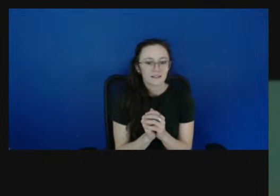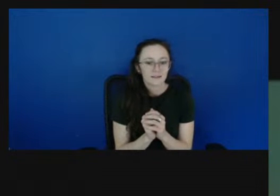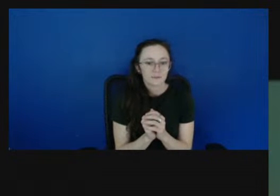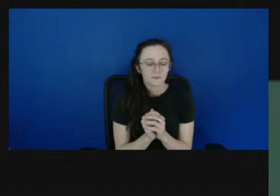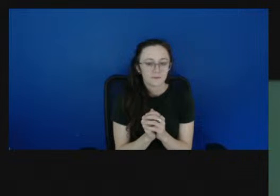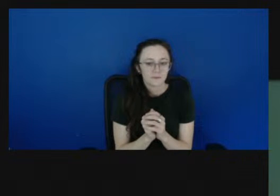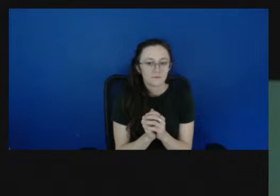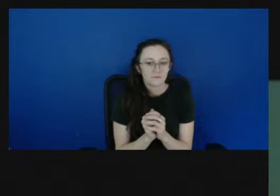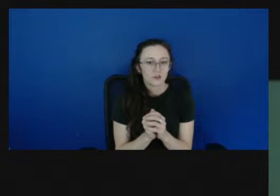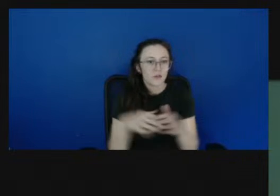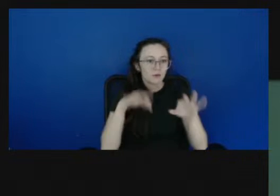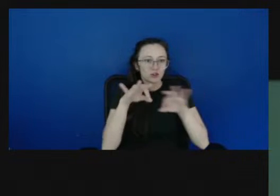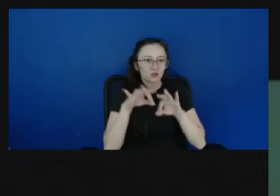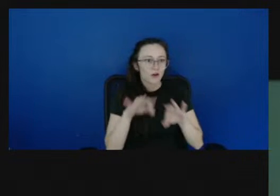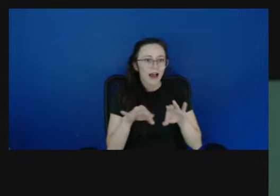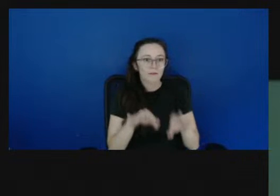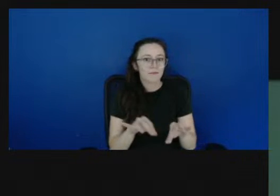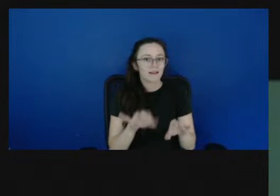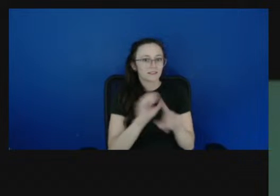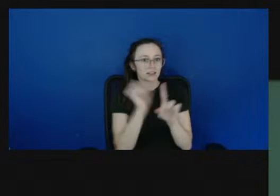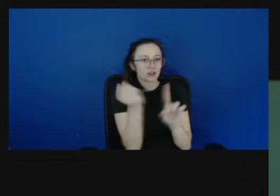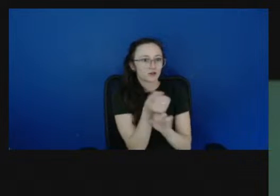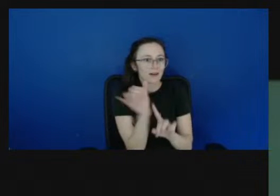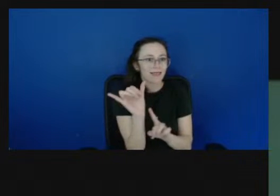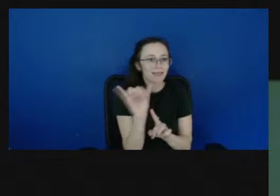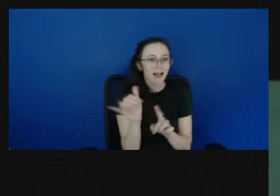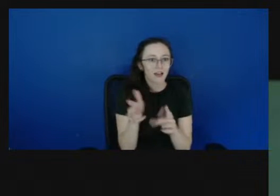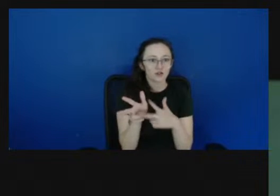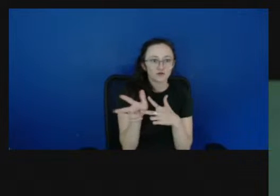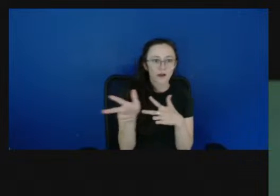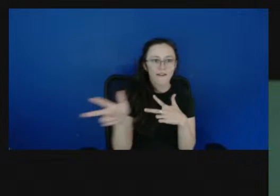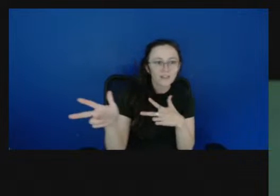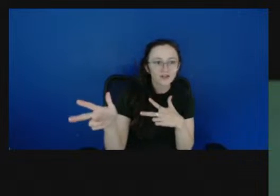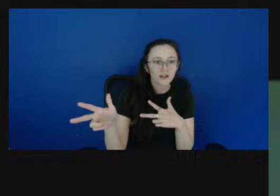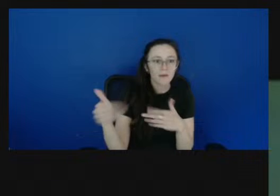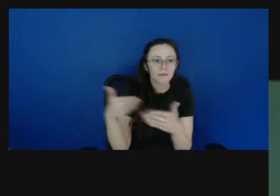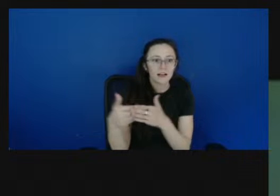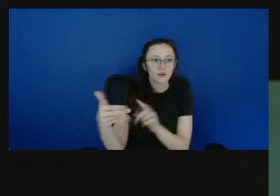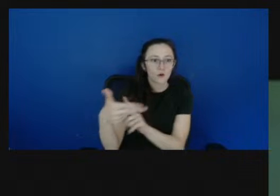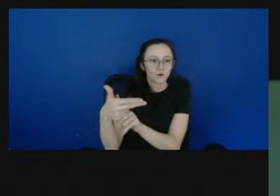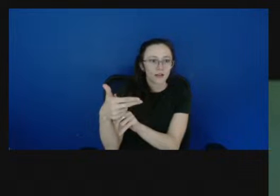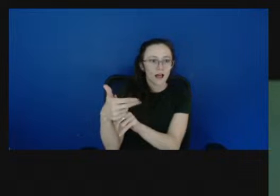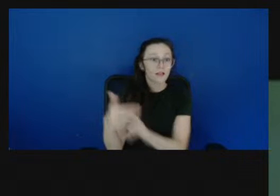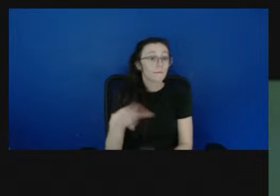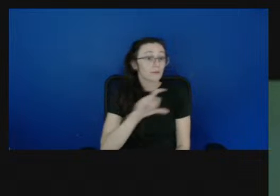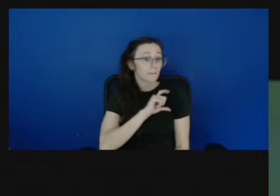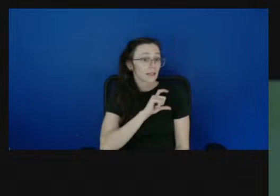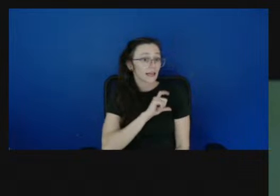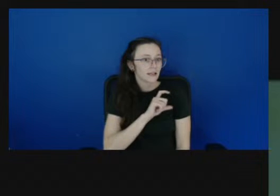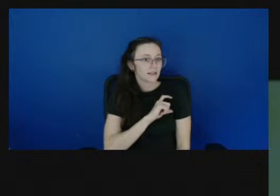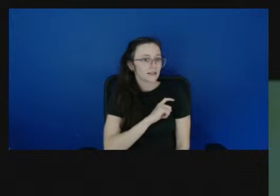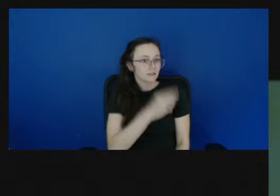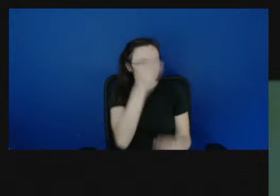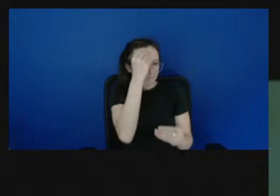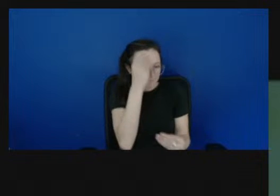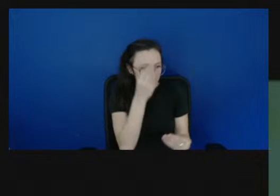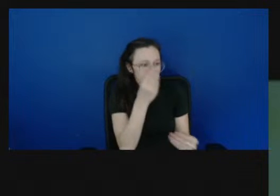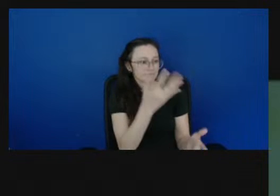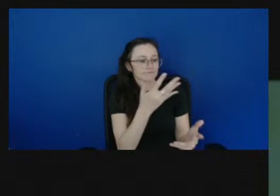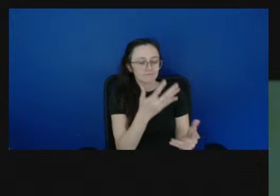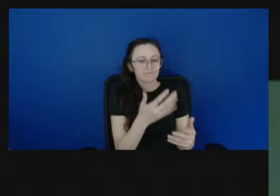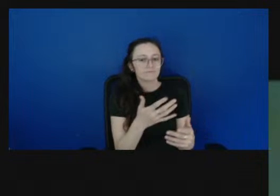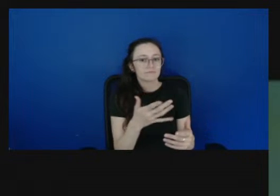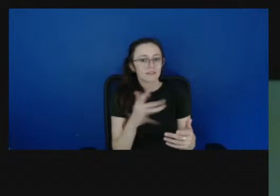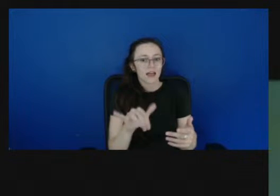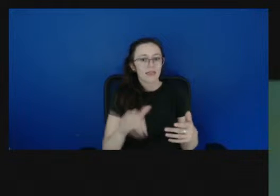described as a traffic jam taking place at the hotel. Police were given credit for preventing a serious stampede and disaster.